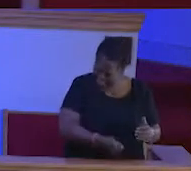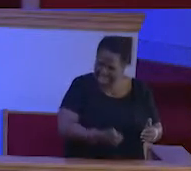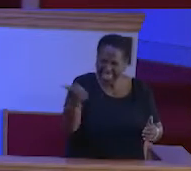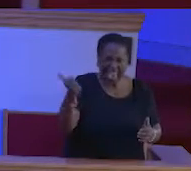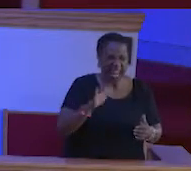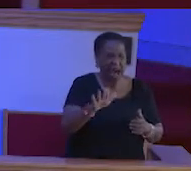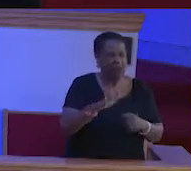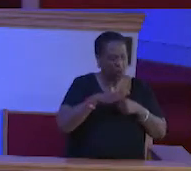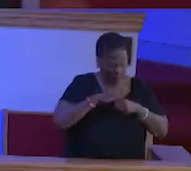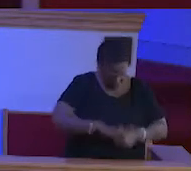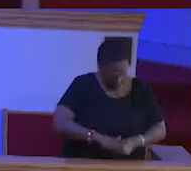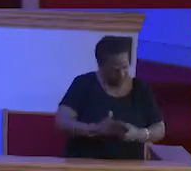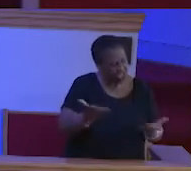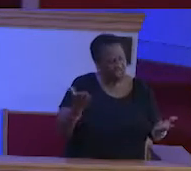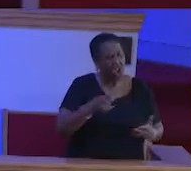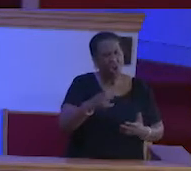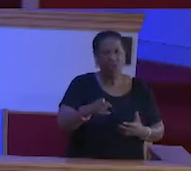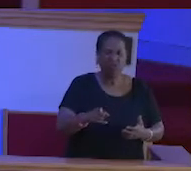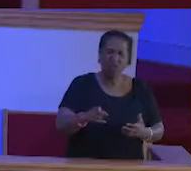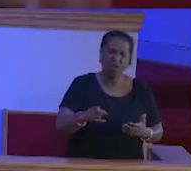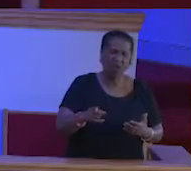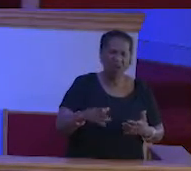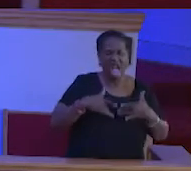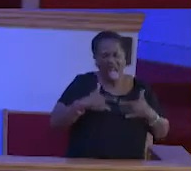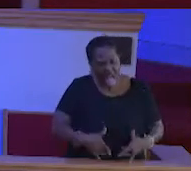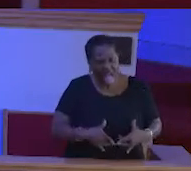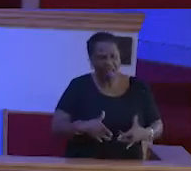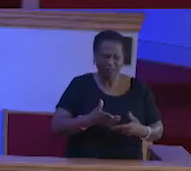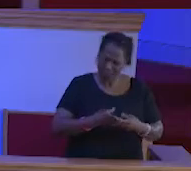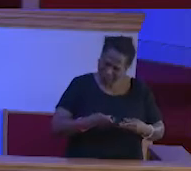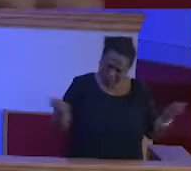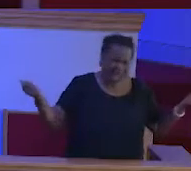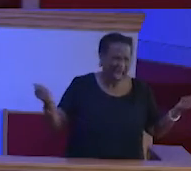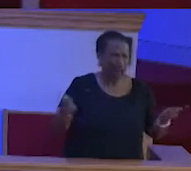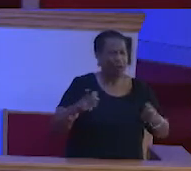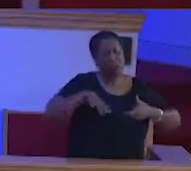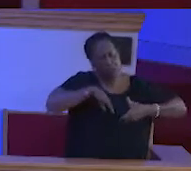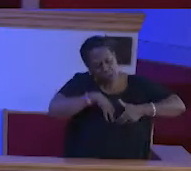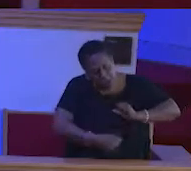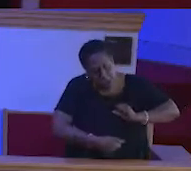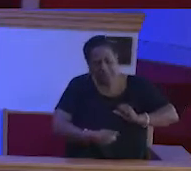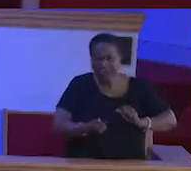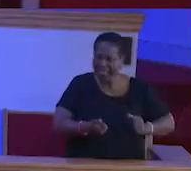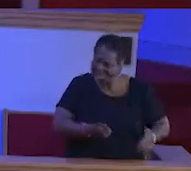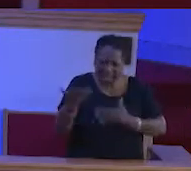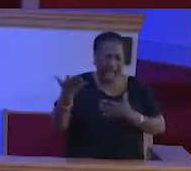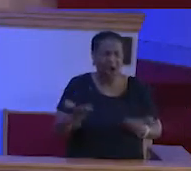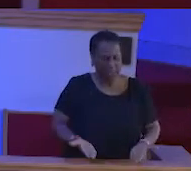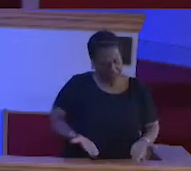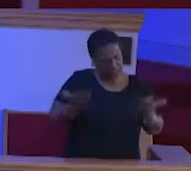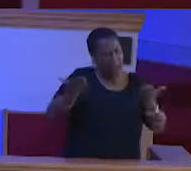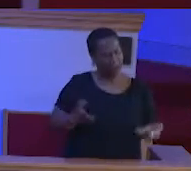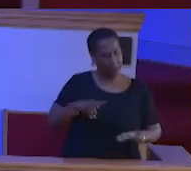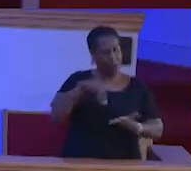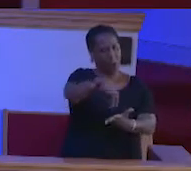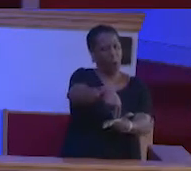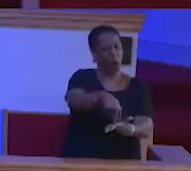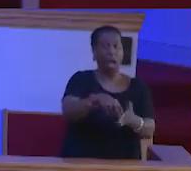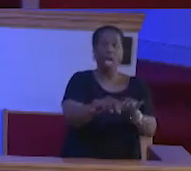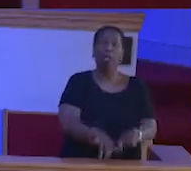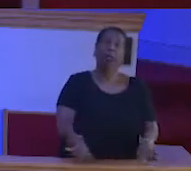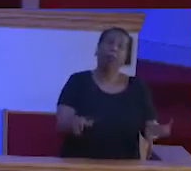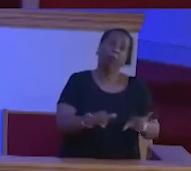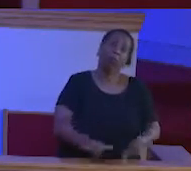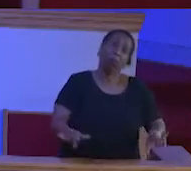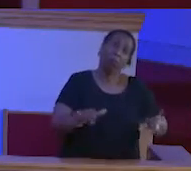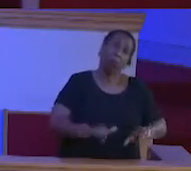your depression. Get out of your fallen state. Get out of your grief. Stand up and walk. Don't stay here.